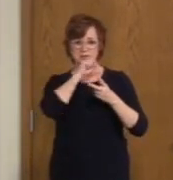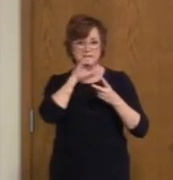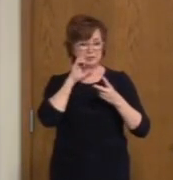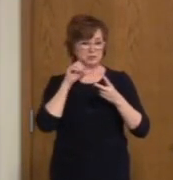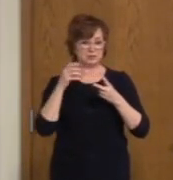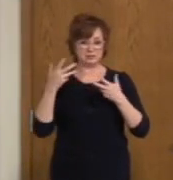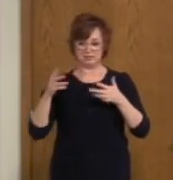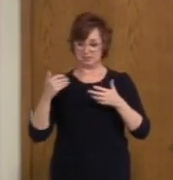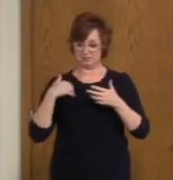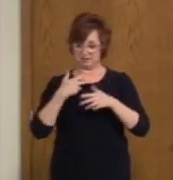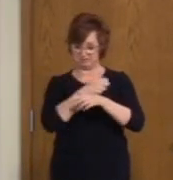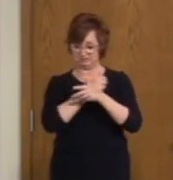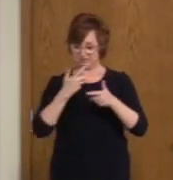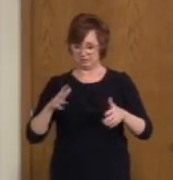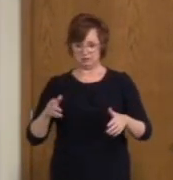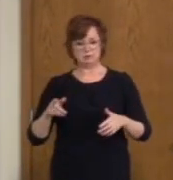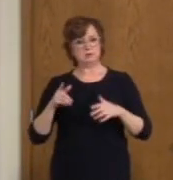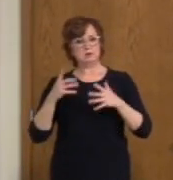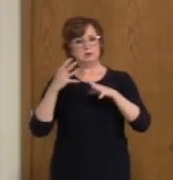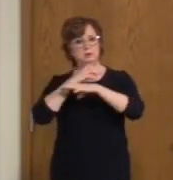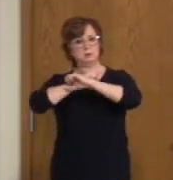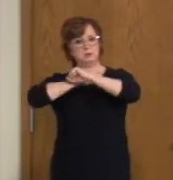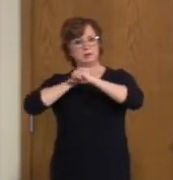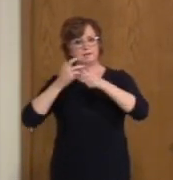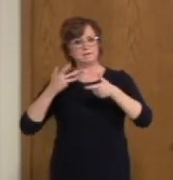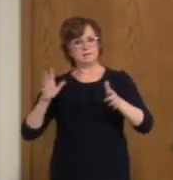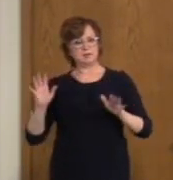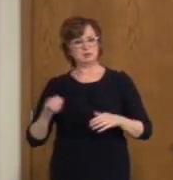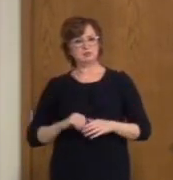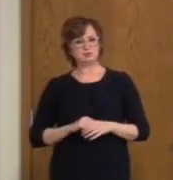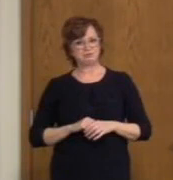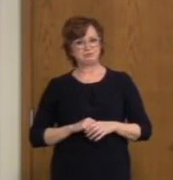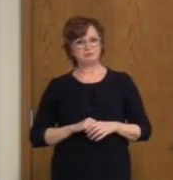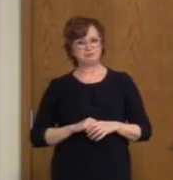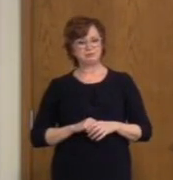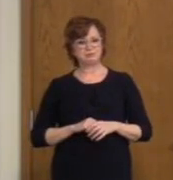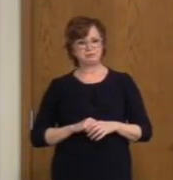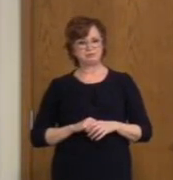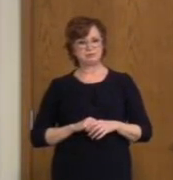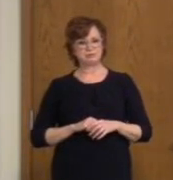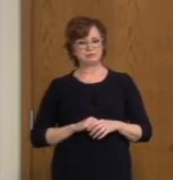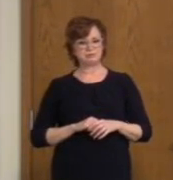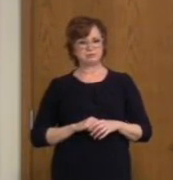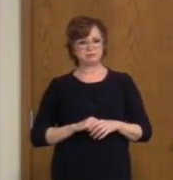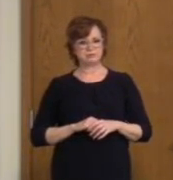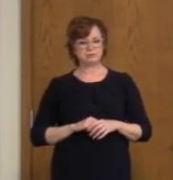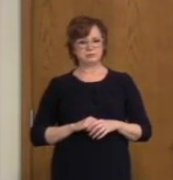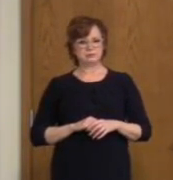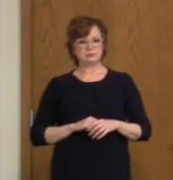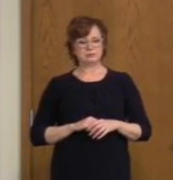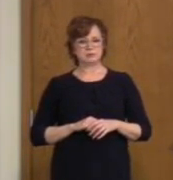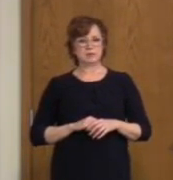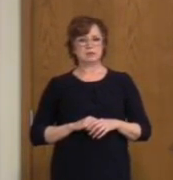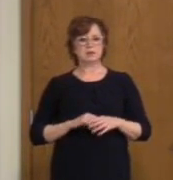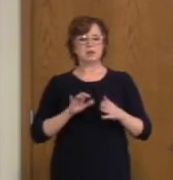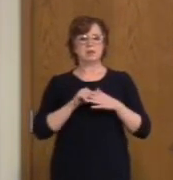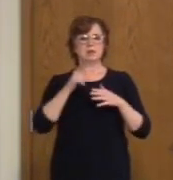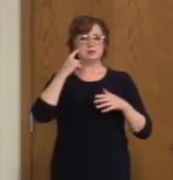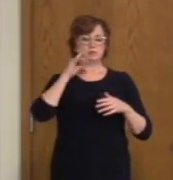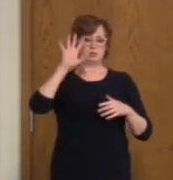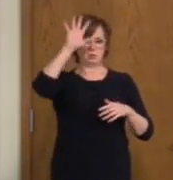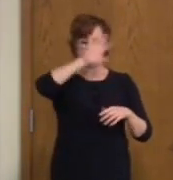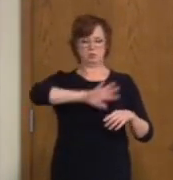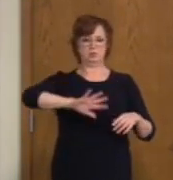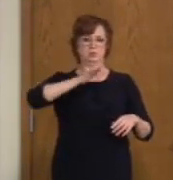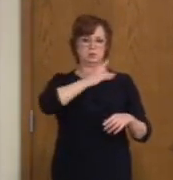because we have protected them by prioritizing our vaccines to them. We're doing that across the province now on an